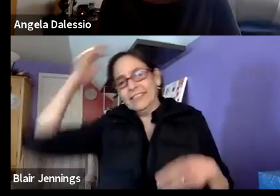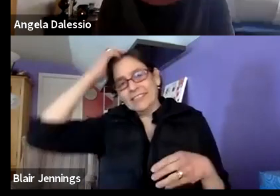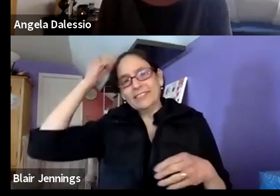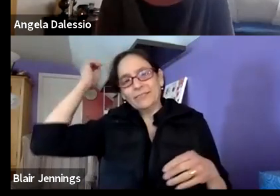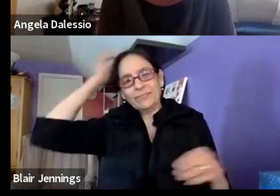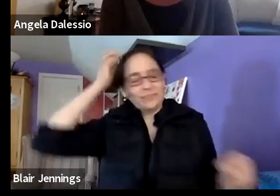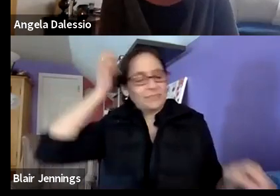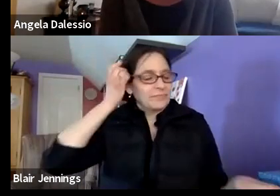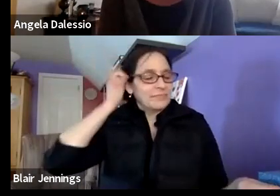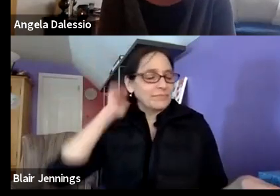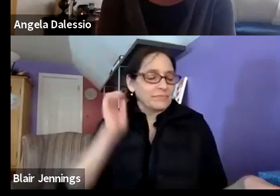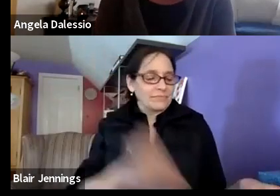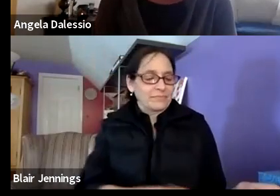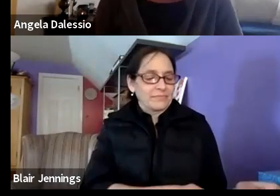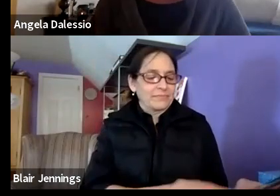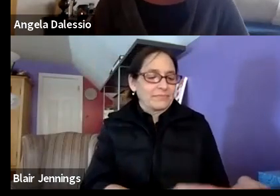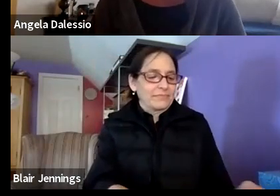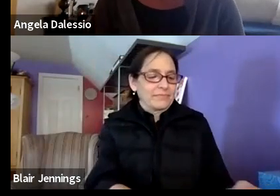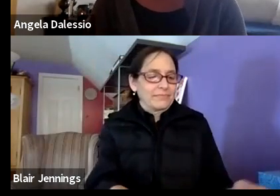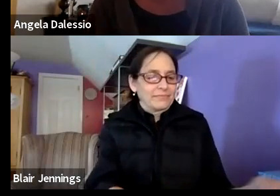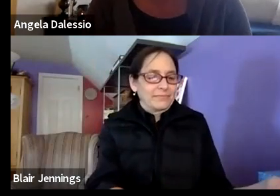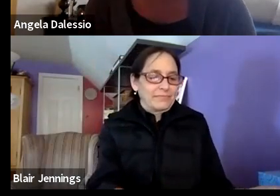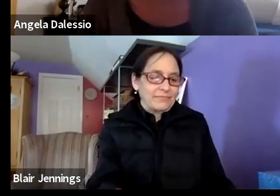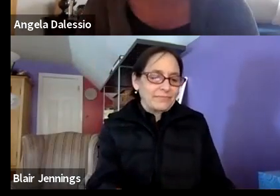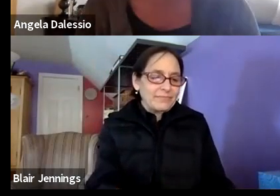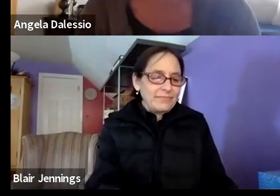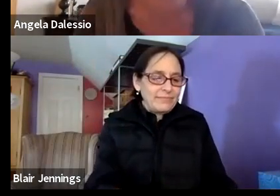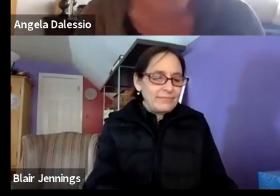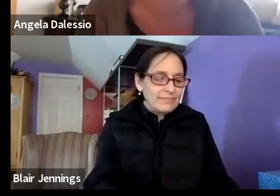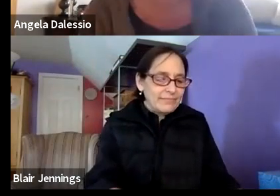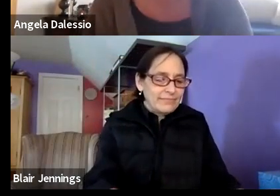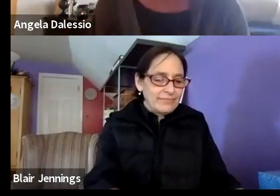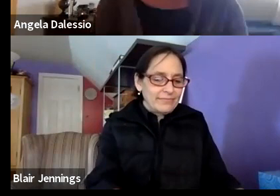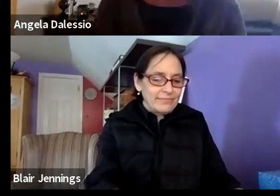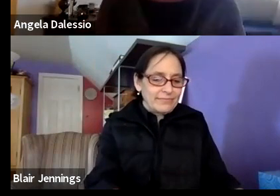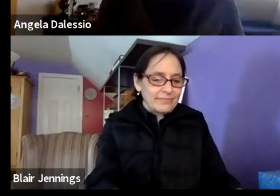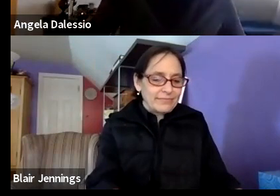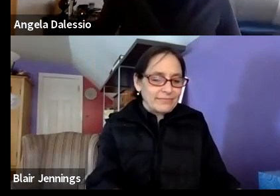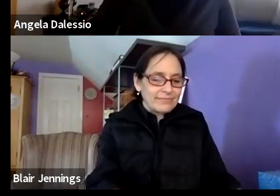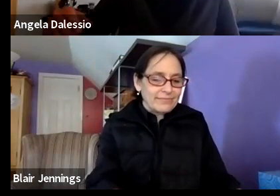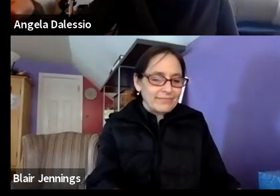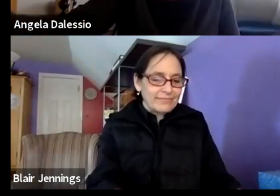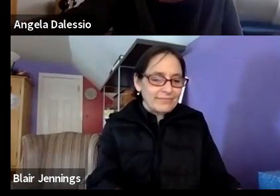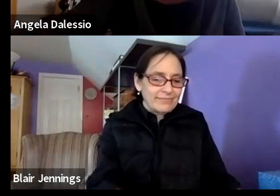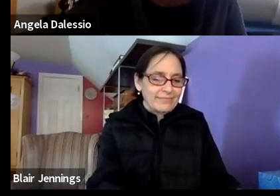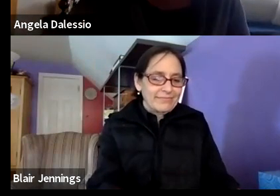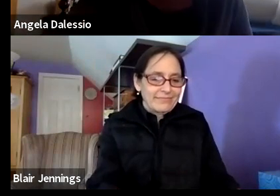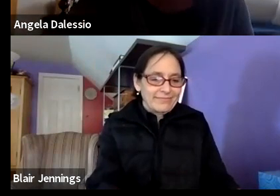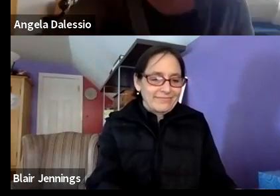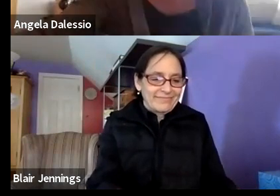Oh man, that's why they have a saying in recovery: keep it simple. You know why Julia is saying that,